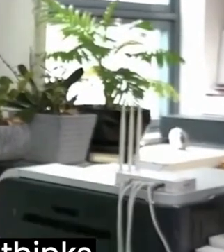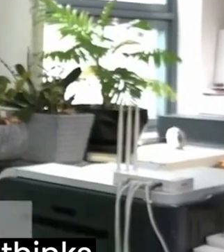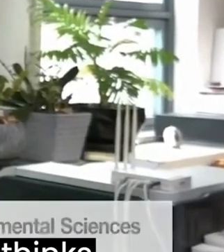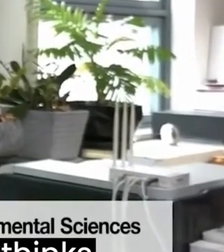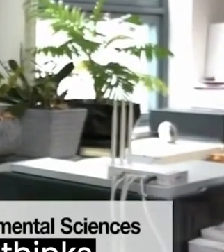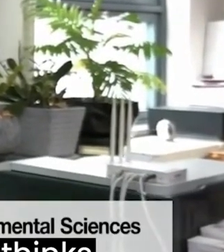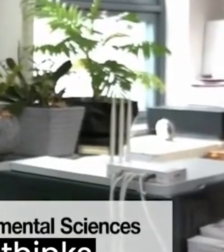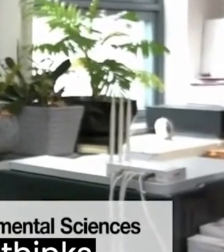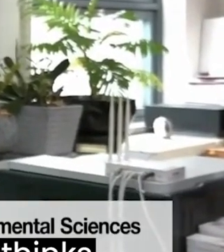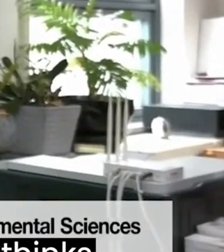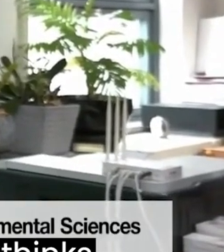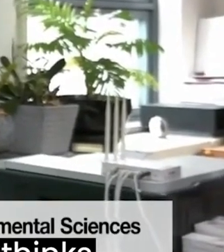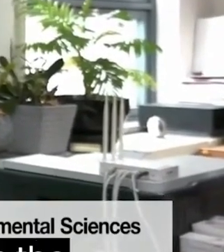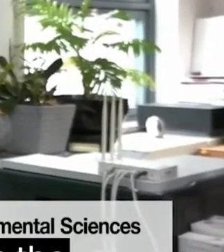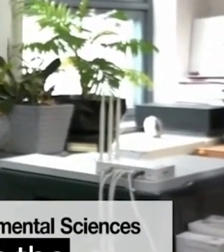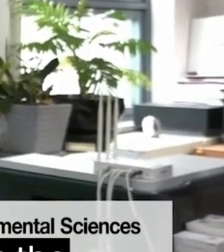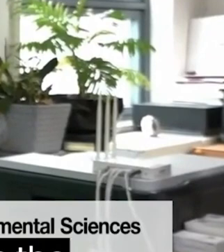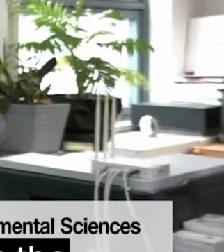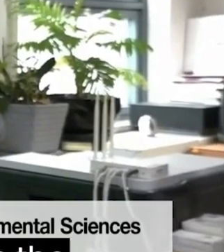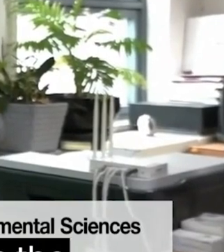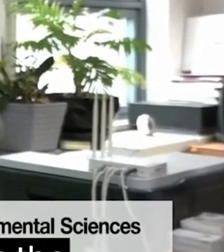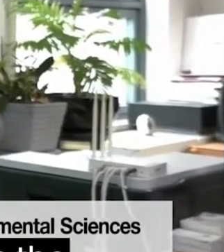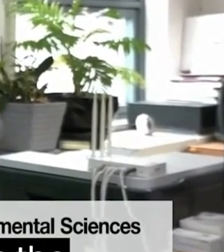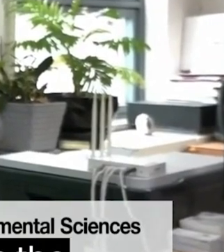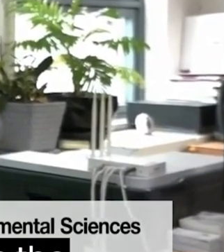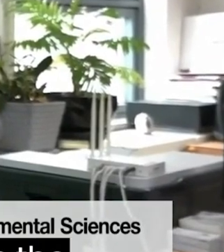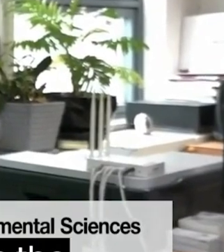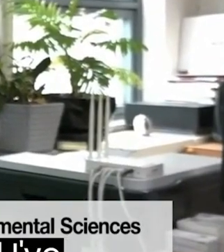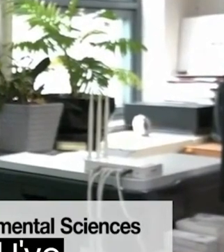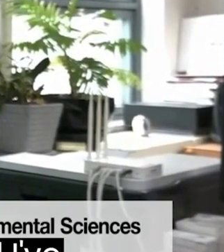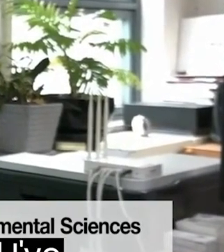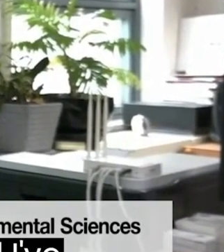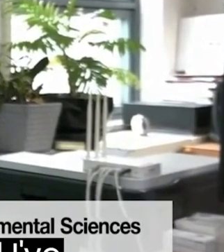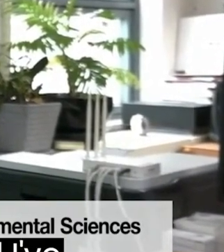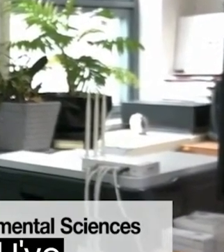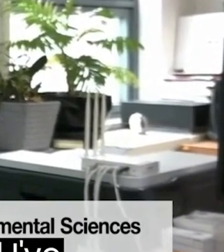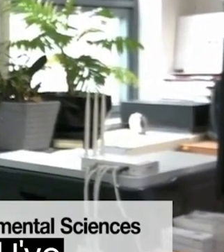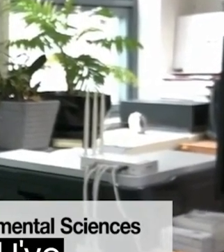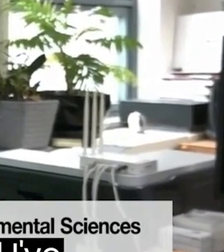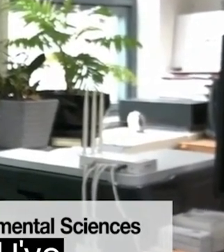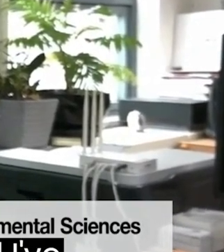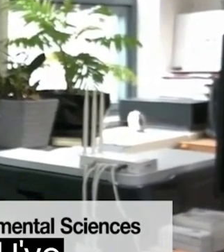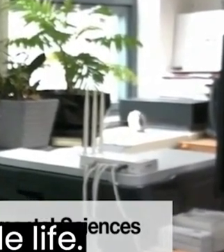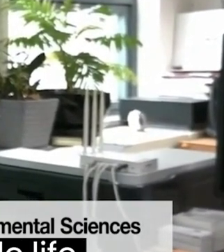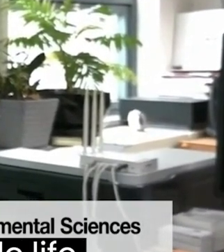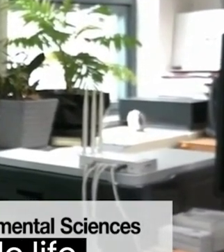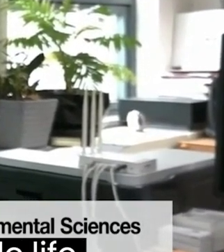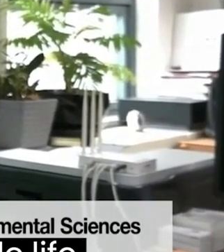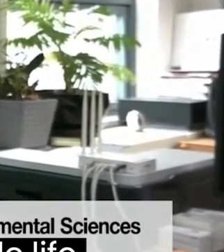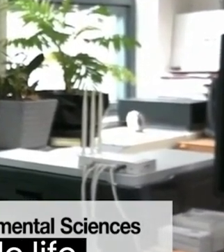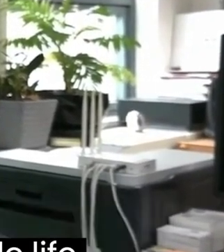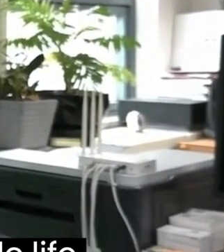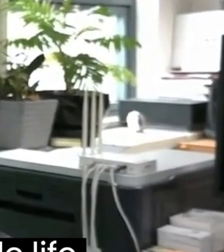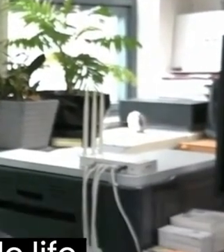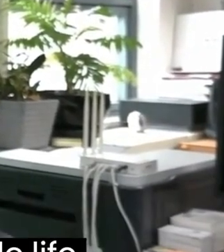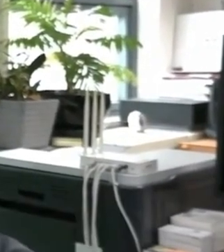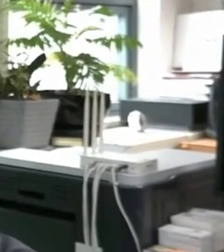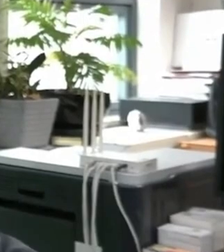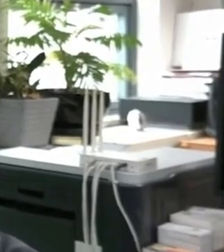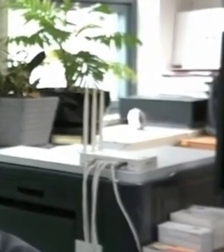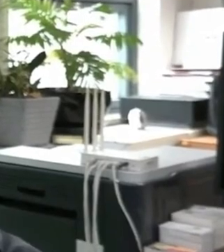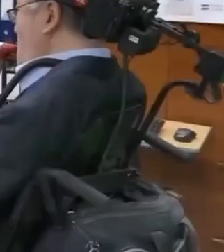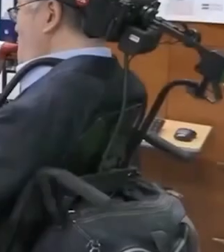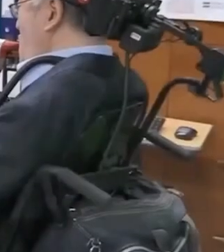A scientist is a person who always thinks and tries to find answers. That's the lifelong work of a scientist, and I've been trained to do that my whole